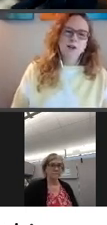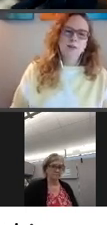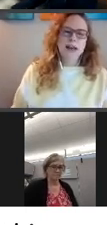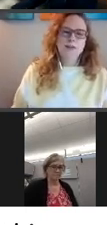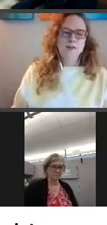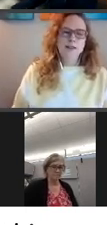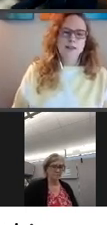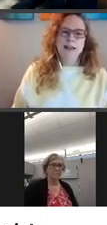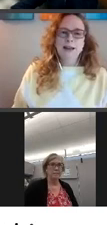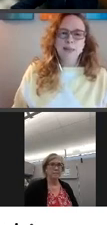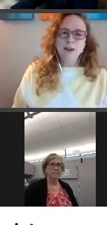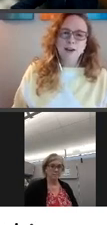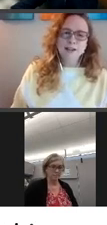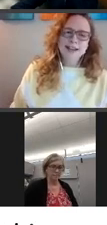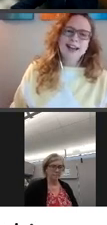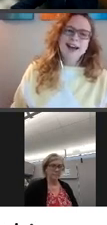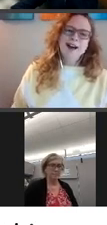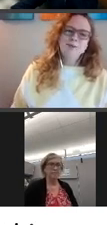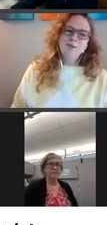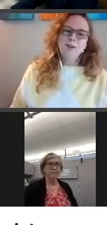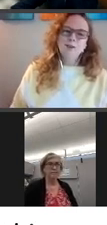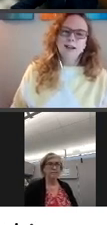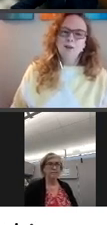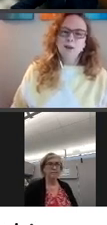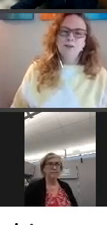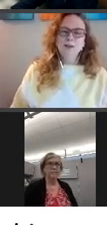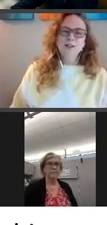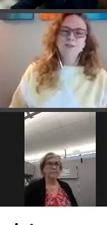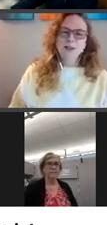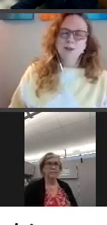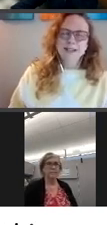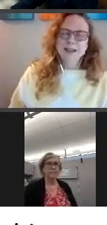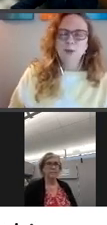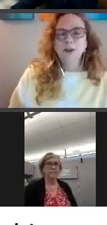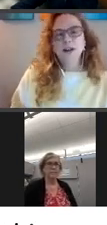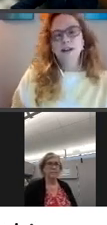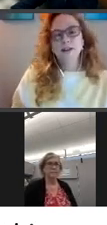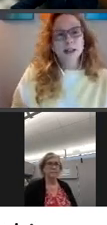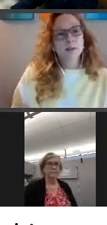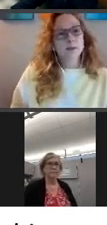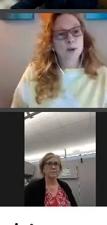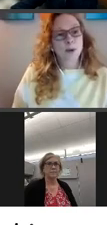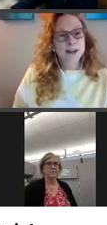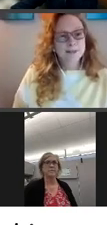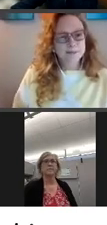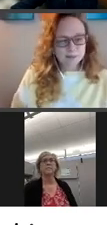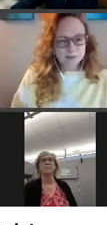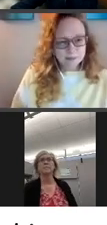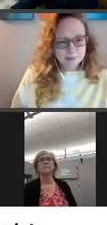you all on behalf of the city and beyond. So I know everyone's on mute. We're going to stop the recording.